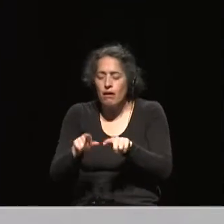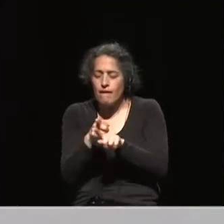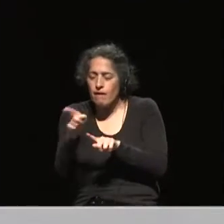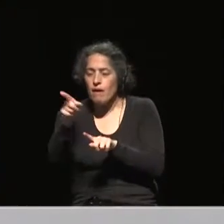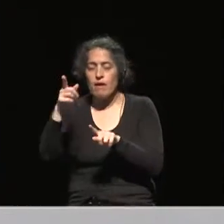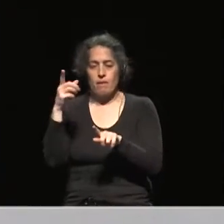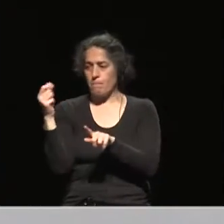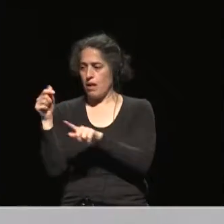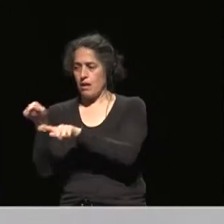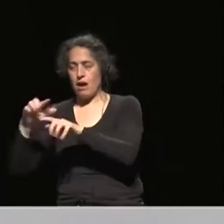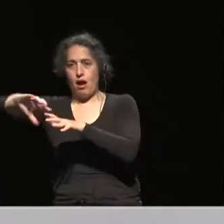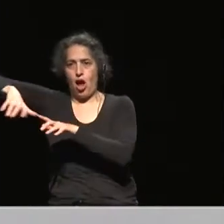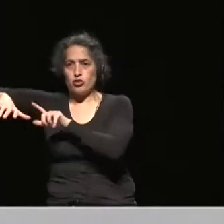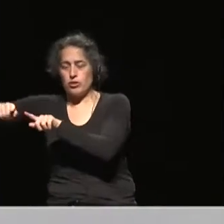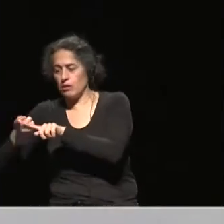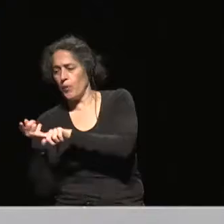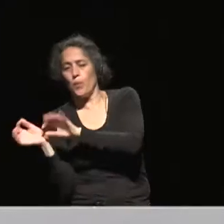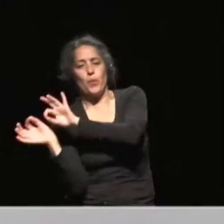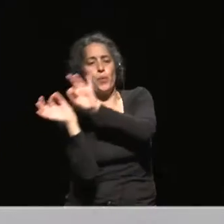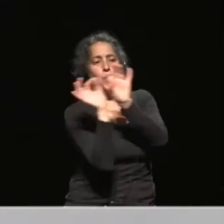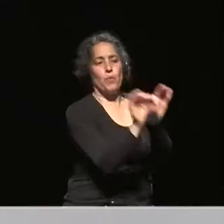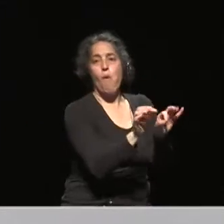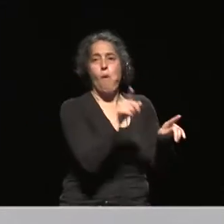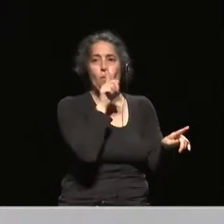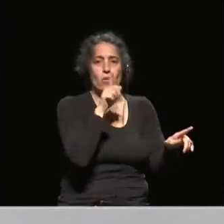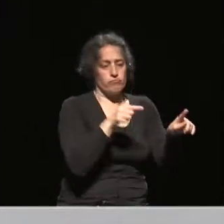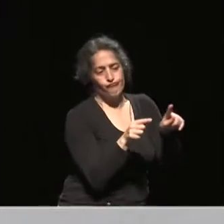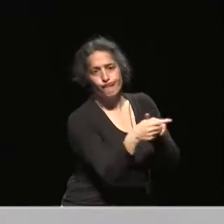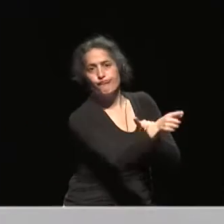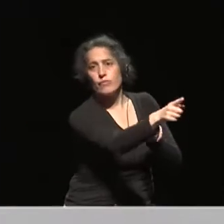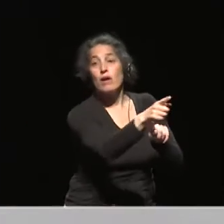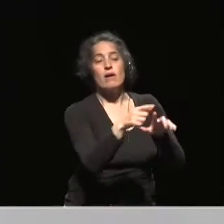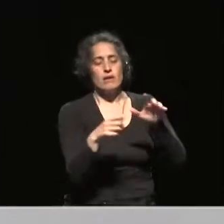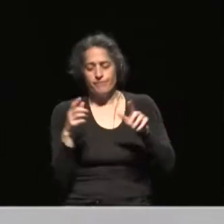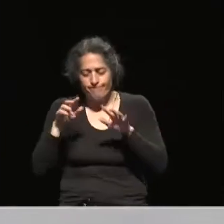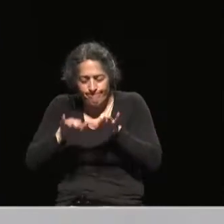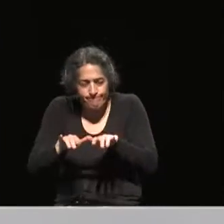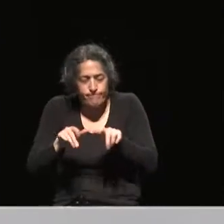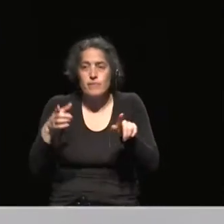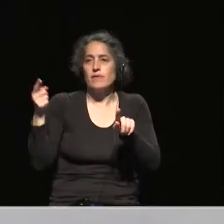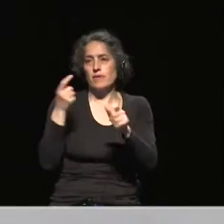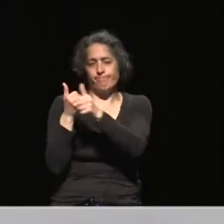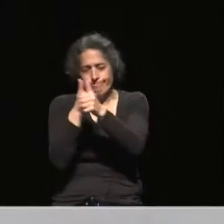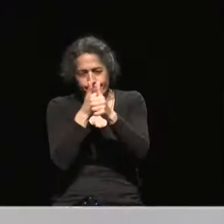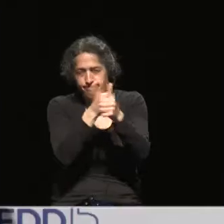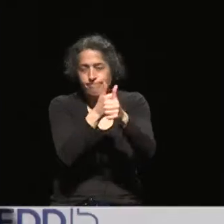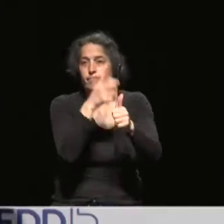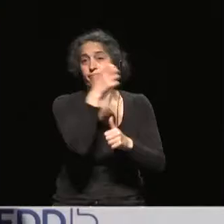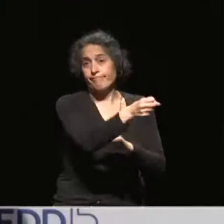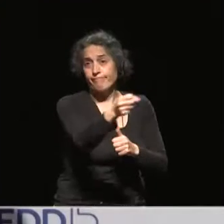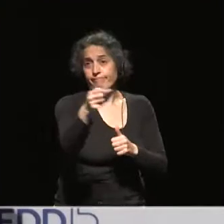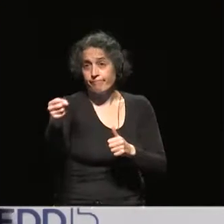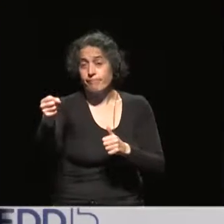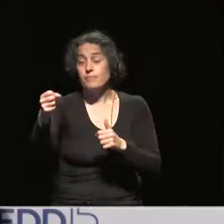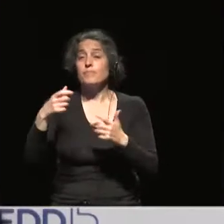assistance of course the fiscal authorities of developing countries to be stronger, and also to be stronger